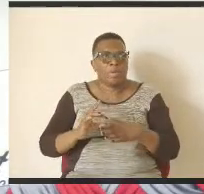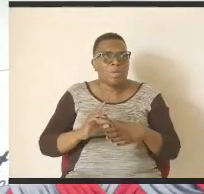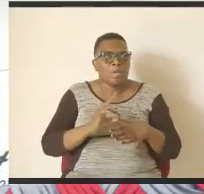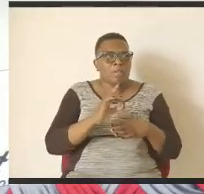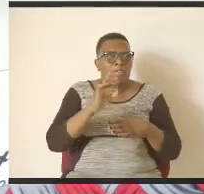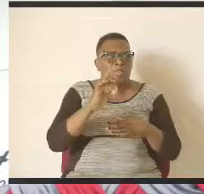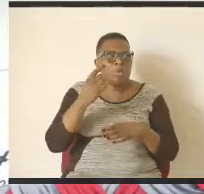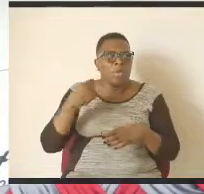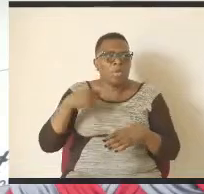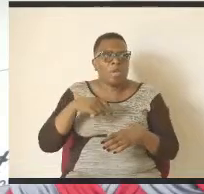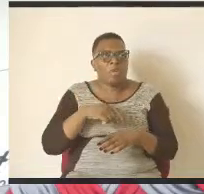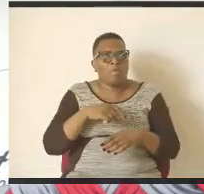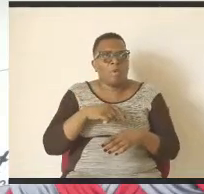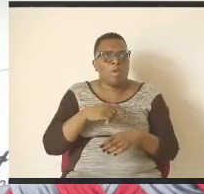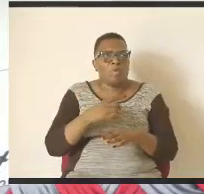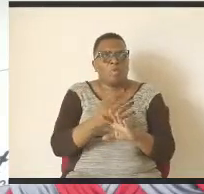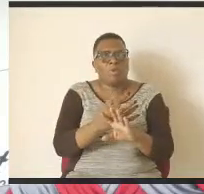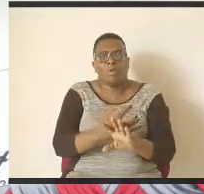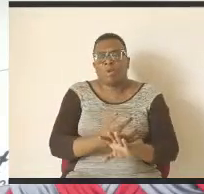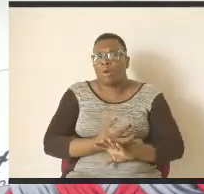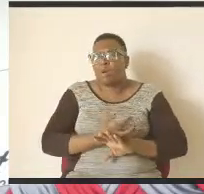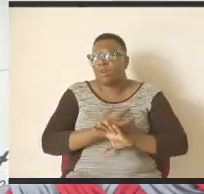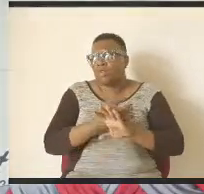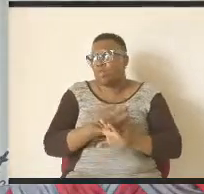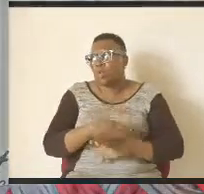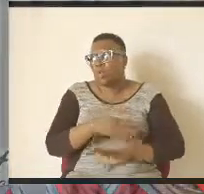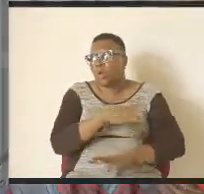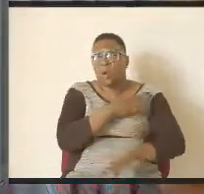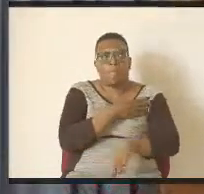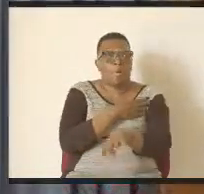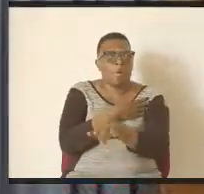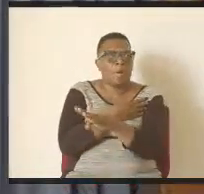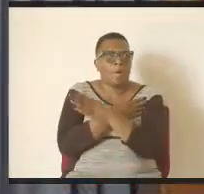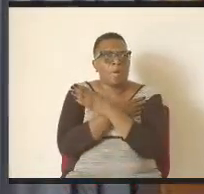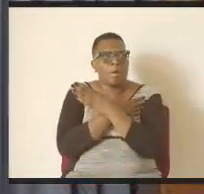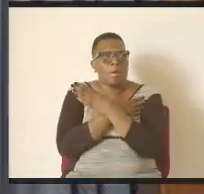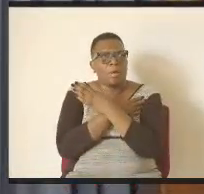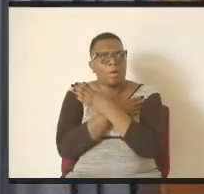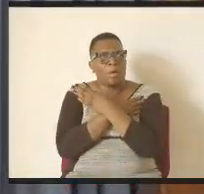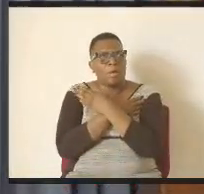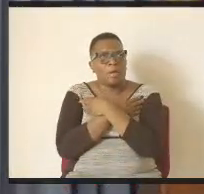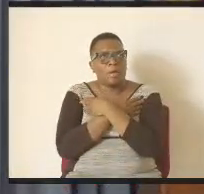keeper, spirit we long to